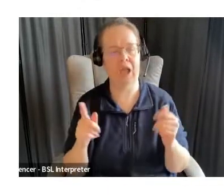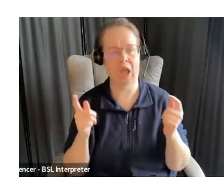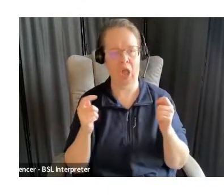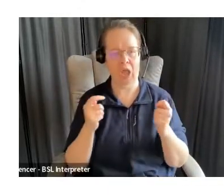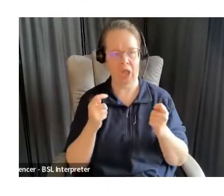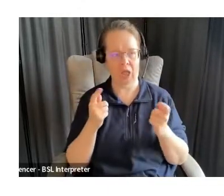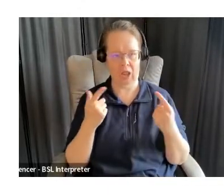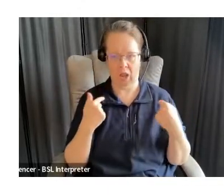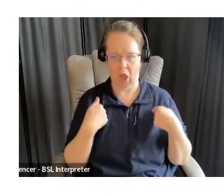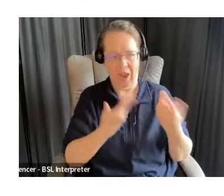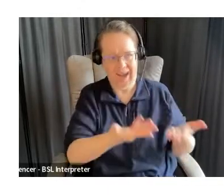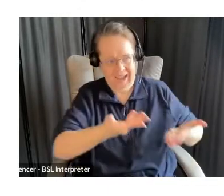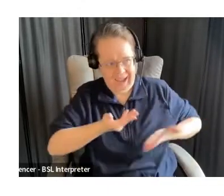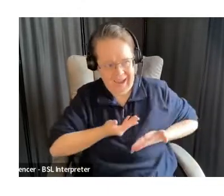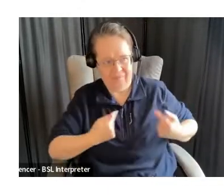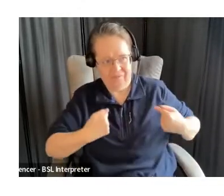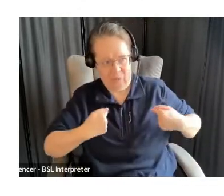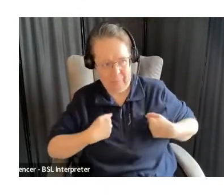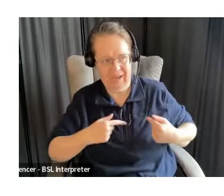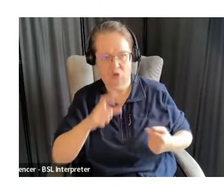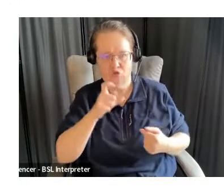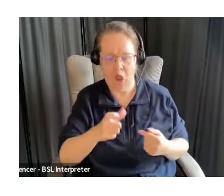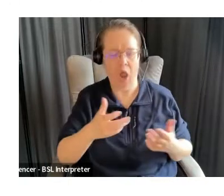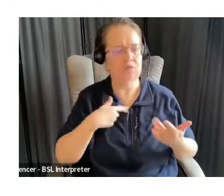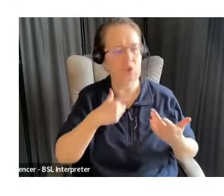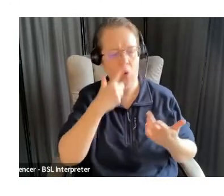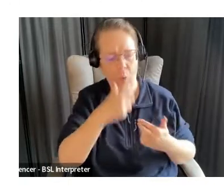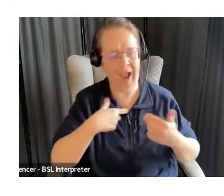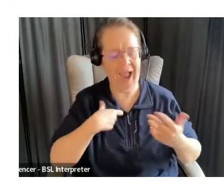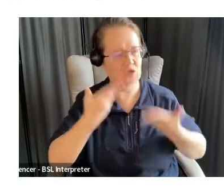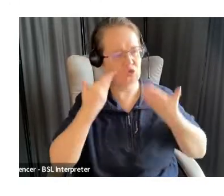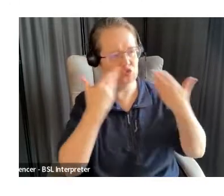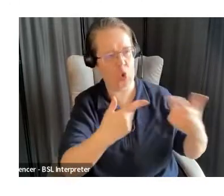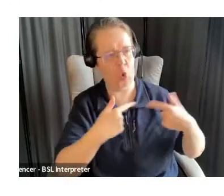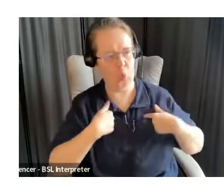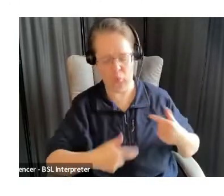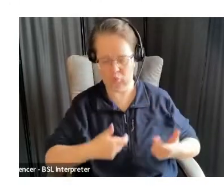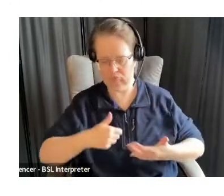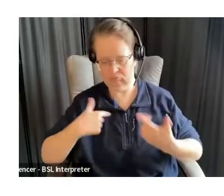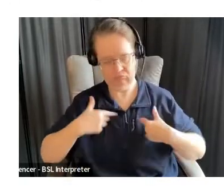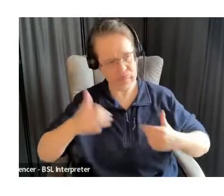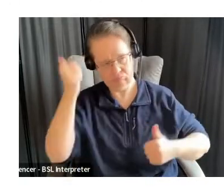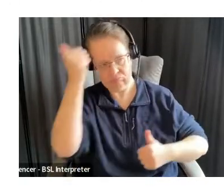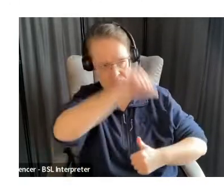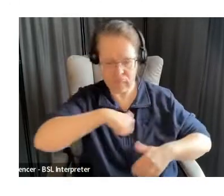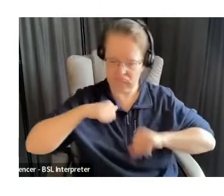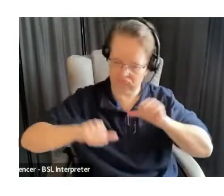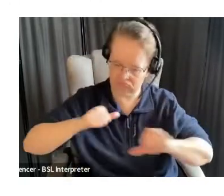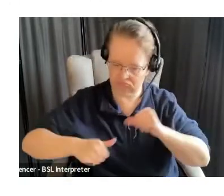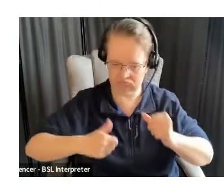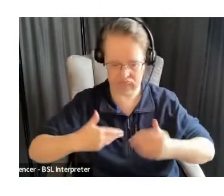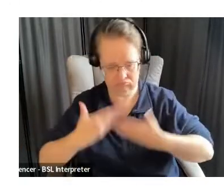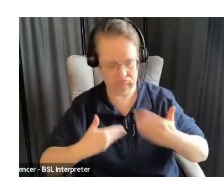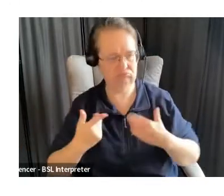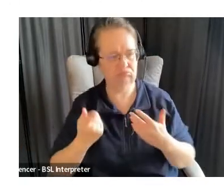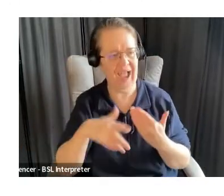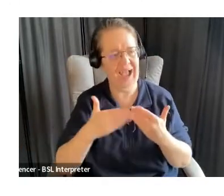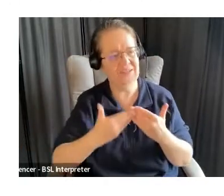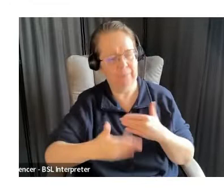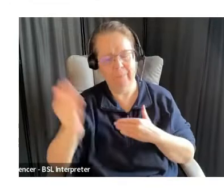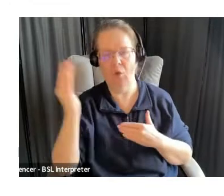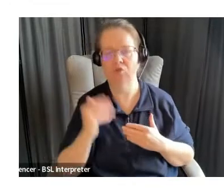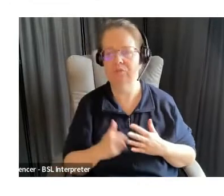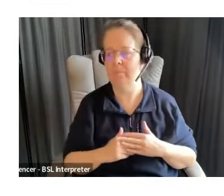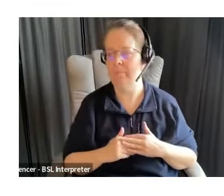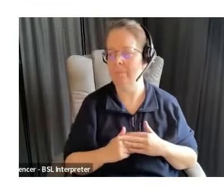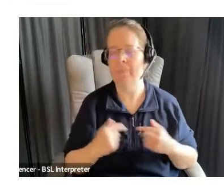you are given the chance to confidently perform to the best of your ability throughout the recruitment process and beyond. So again, as